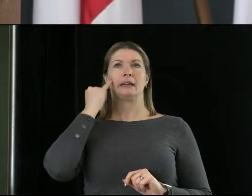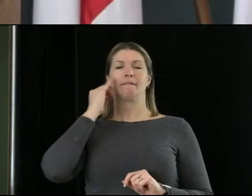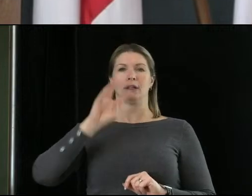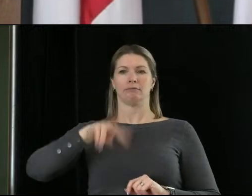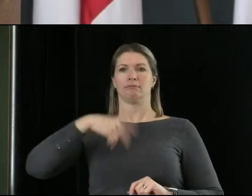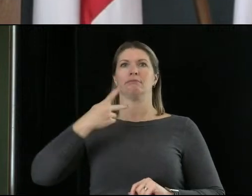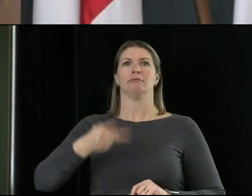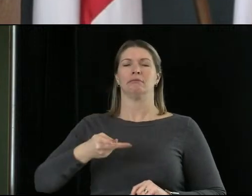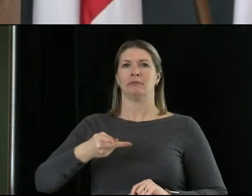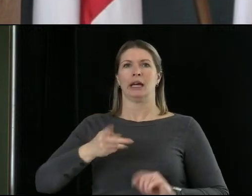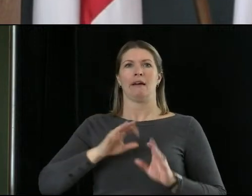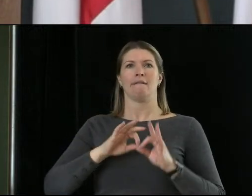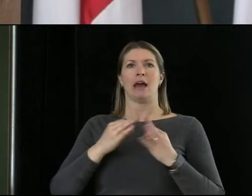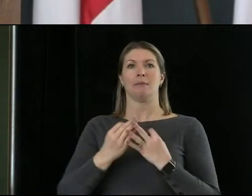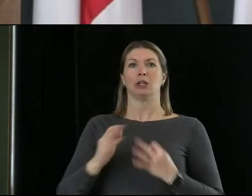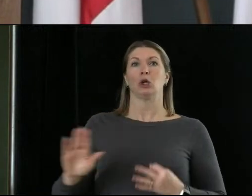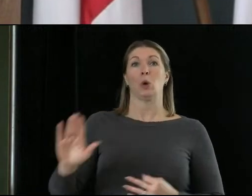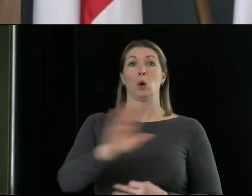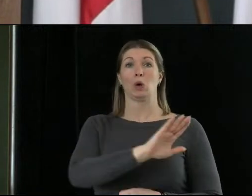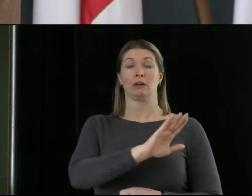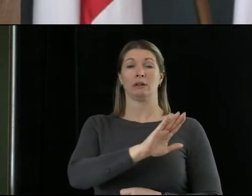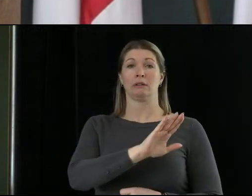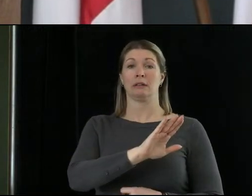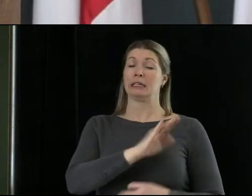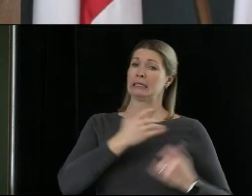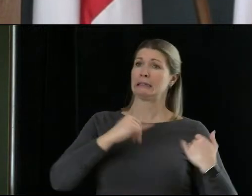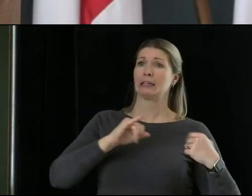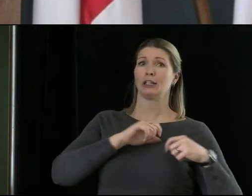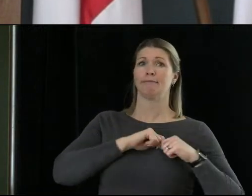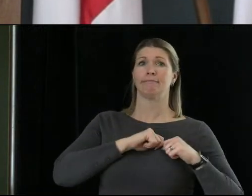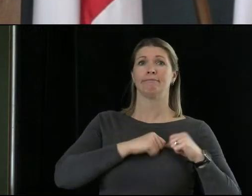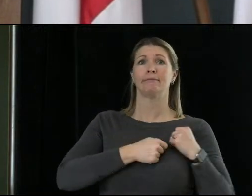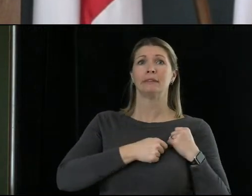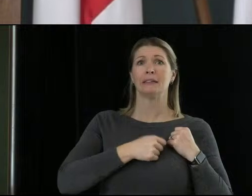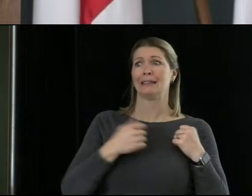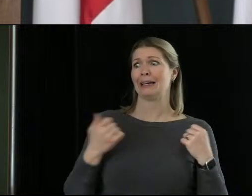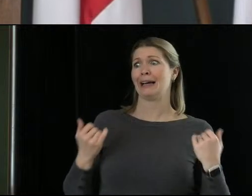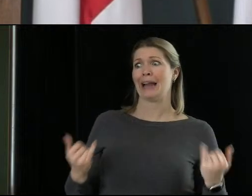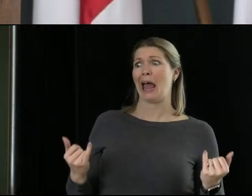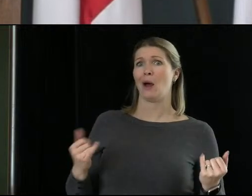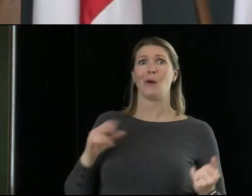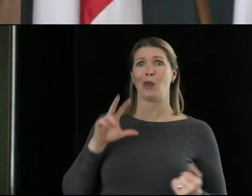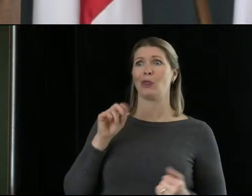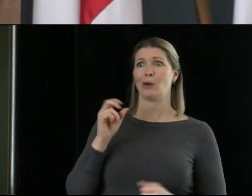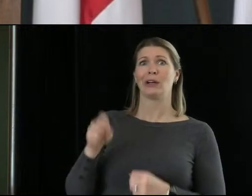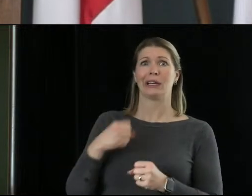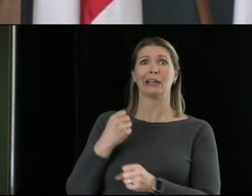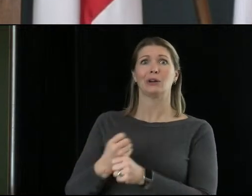through. It's been almost 30 years now, almost half my lifetime.